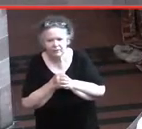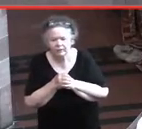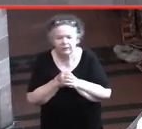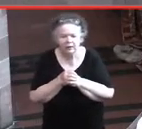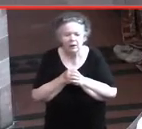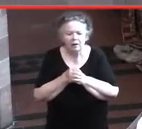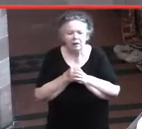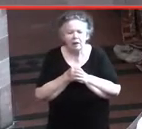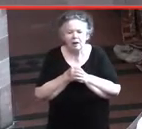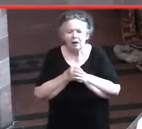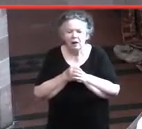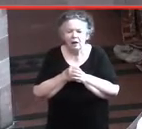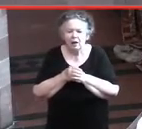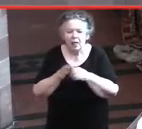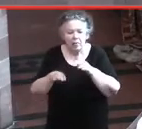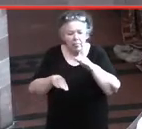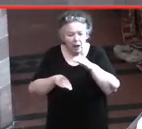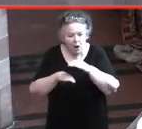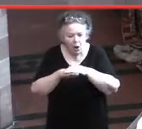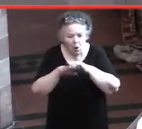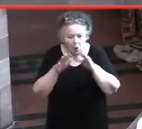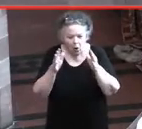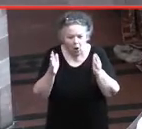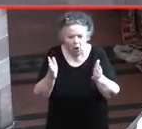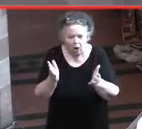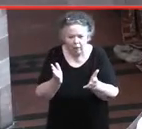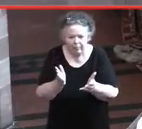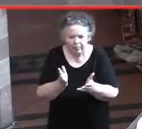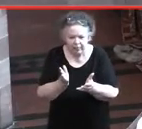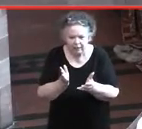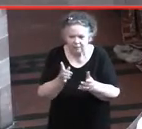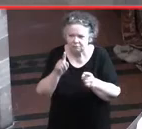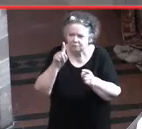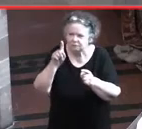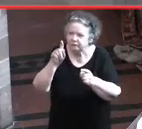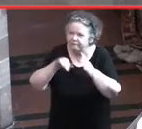The whole earth is full of God's glory.